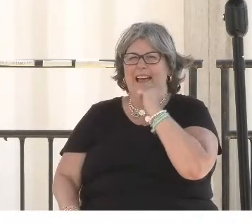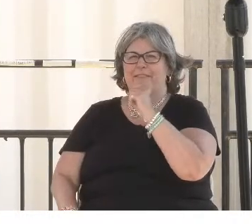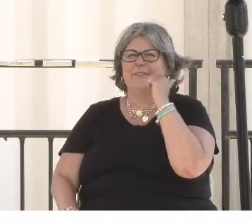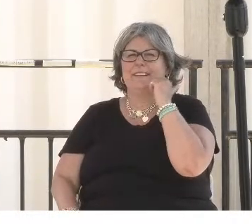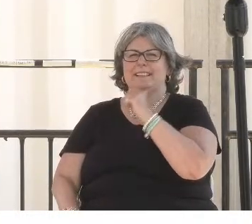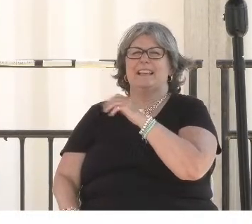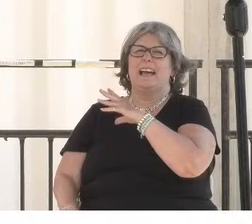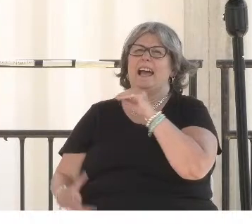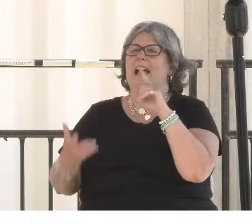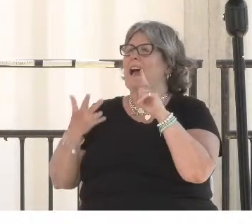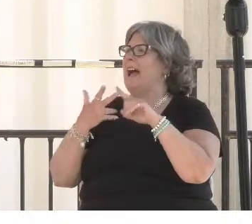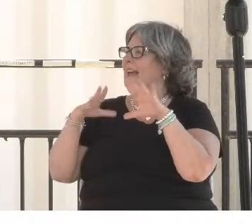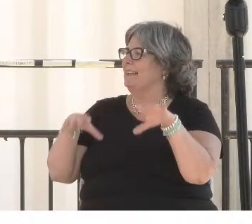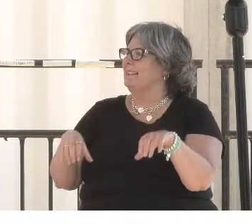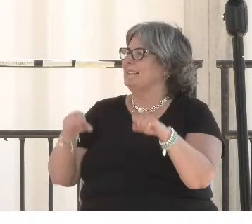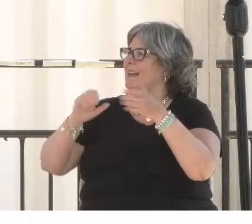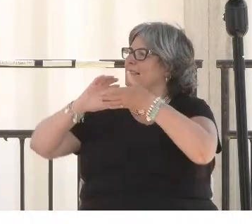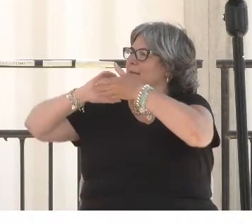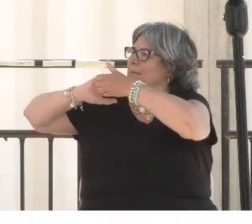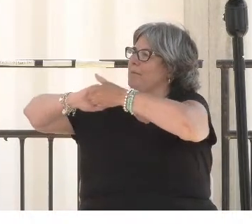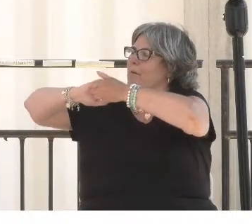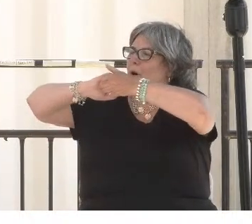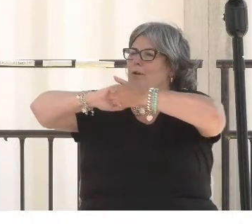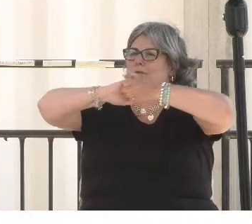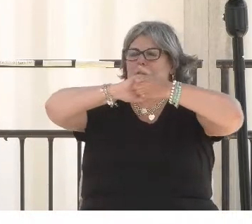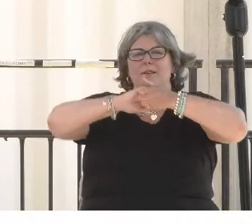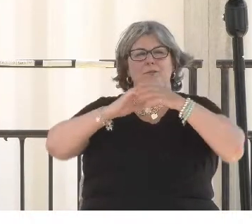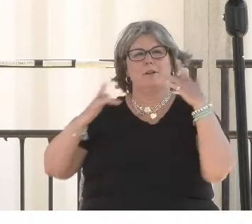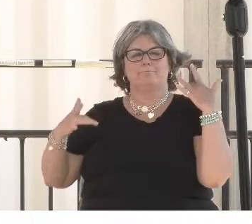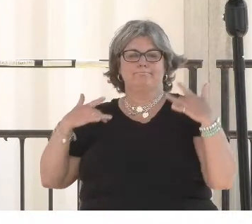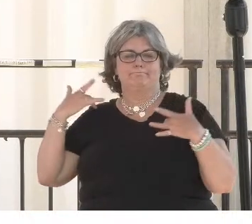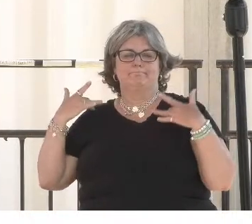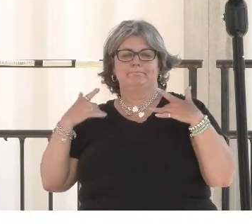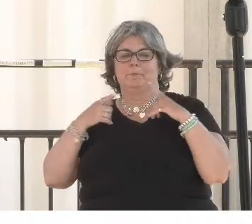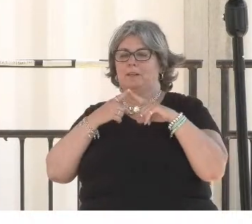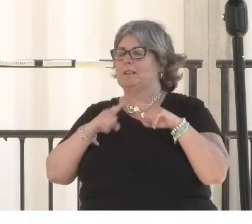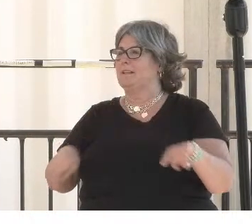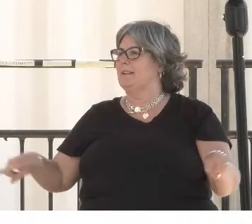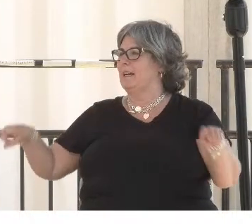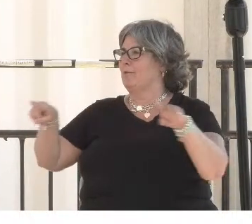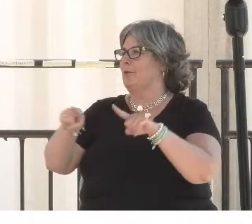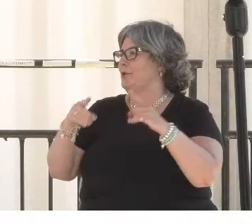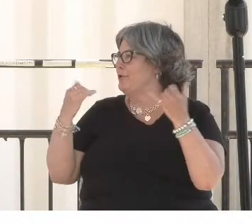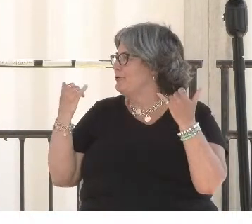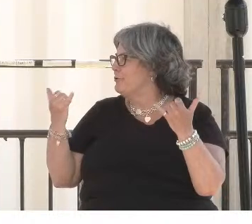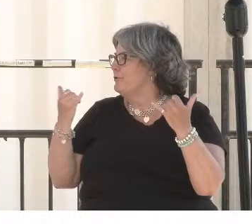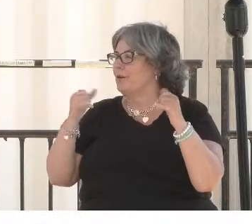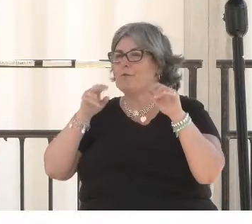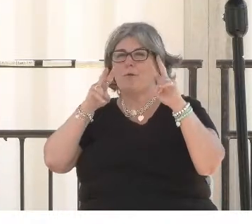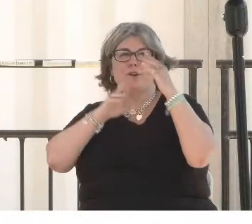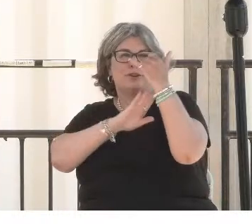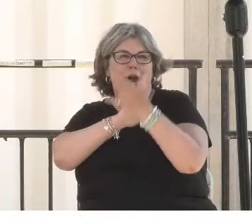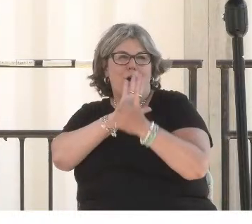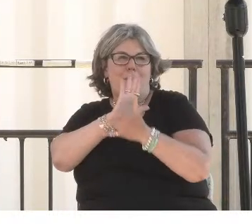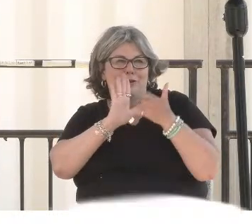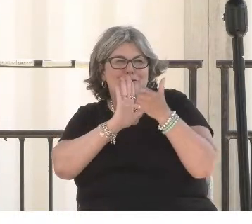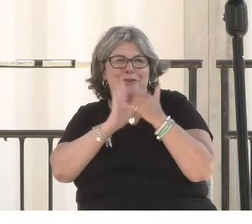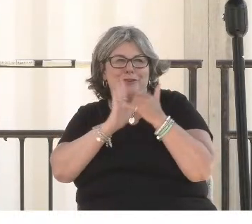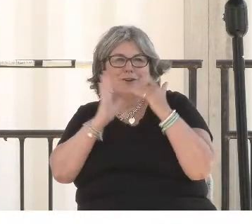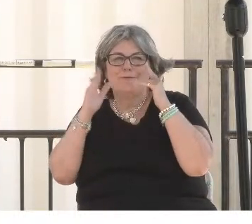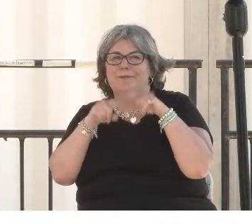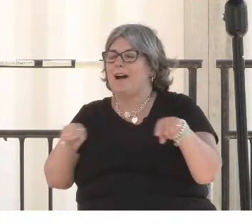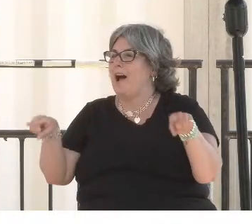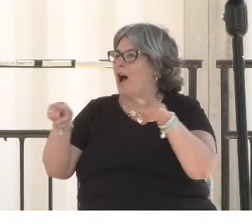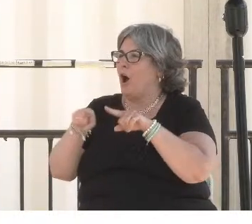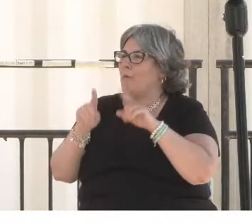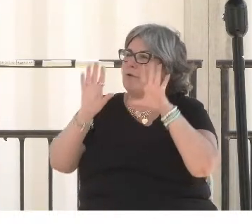day. And it takes partnerships. And that's why I'm so enthused to connect with you folks here today. If you're watching on YouTube, I hope